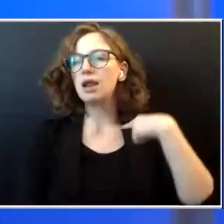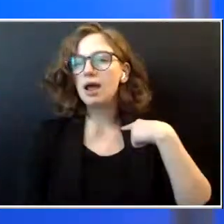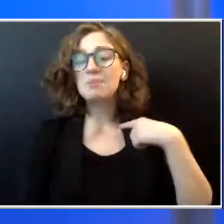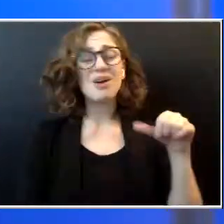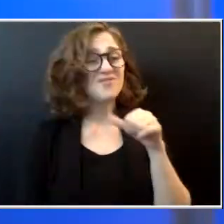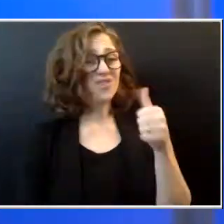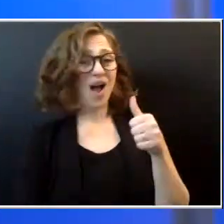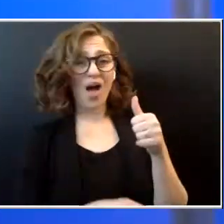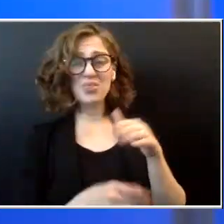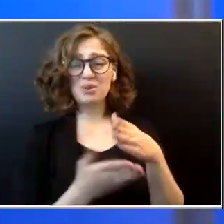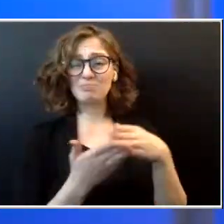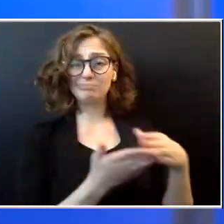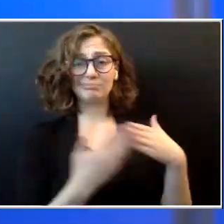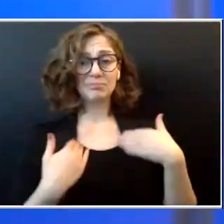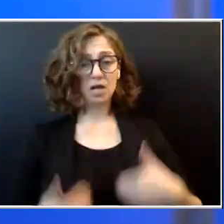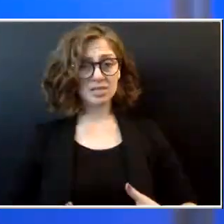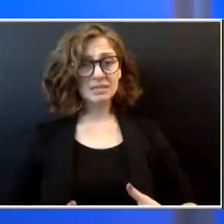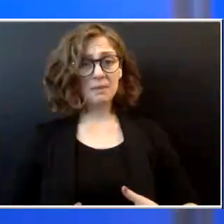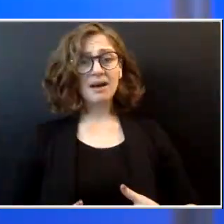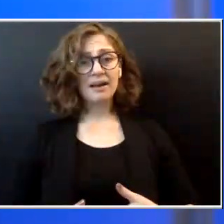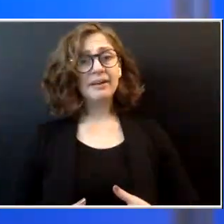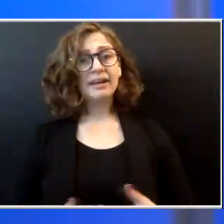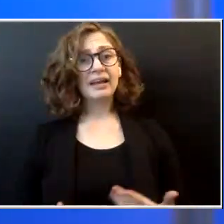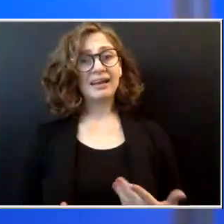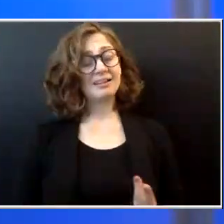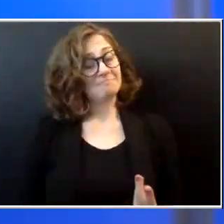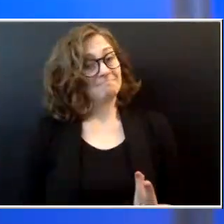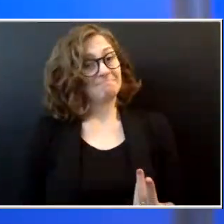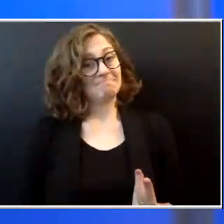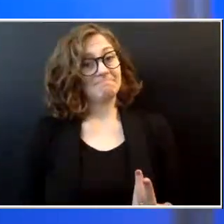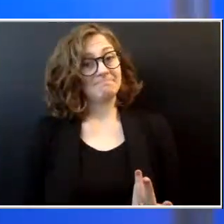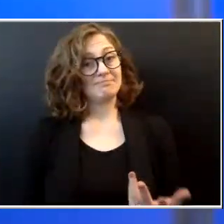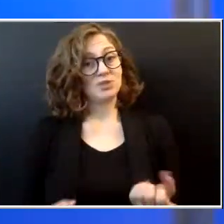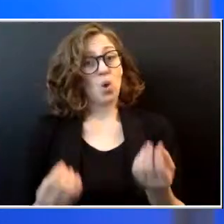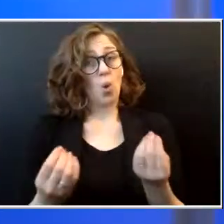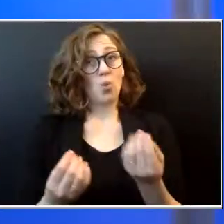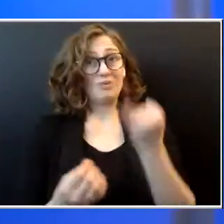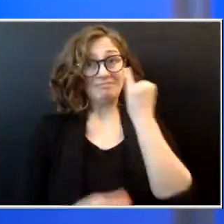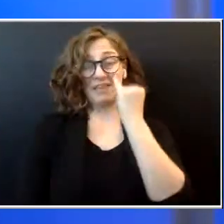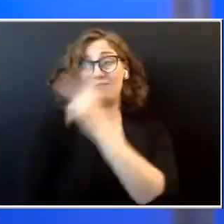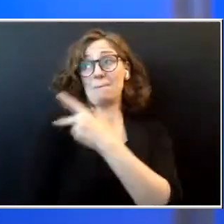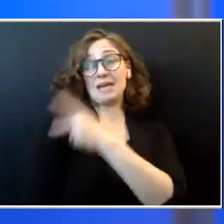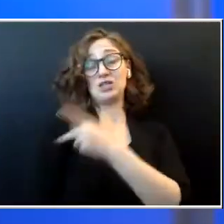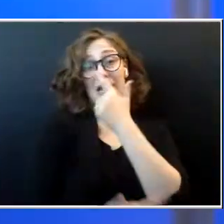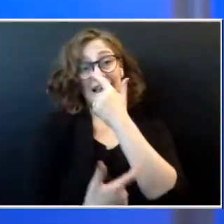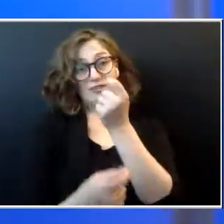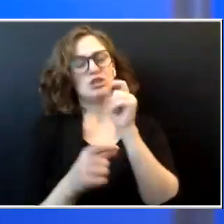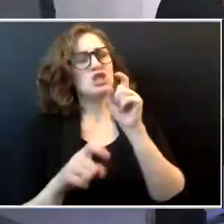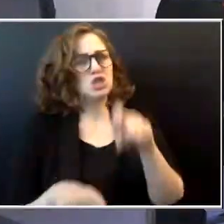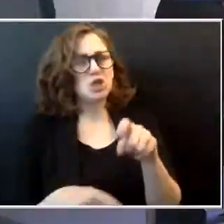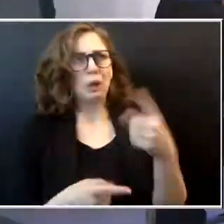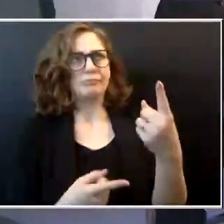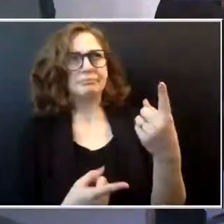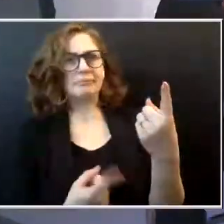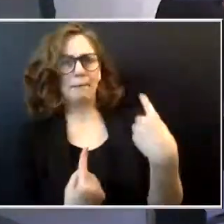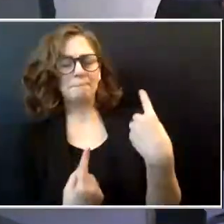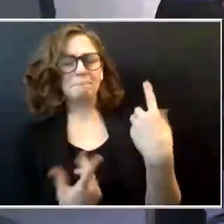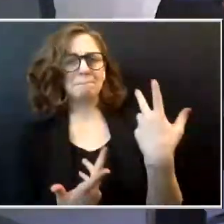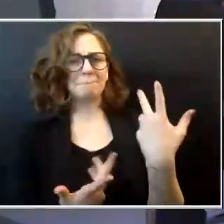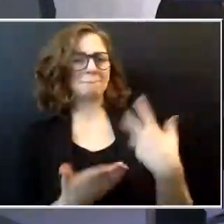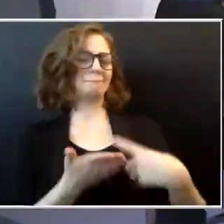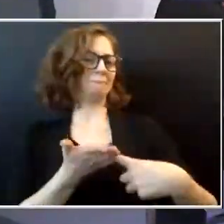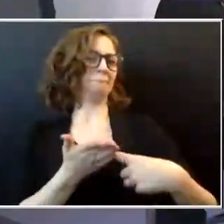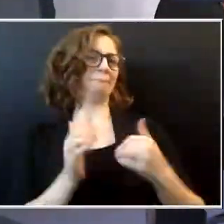I think it definitely warrants and everything like that, patients who are interested to at least come and chat with us. It is really amazing. Now,